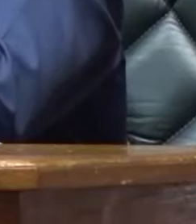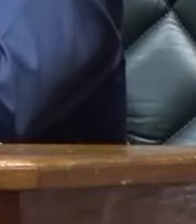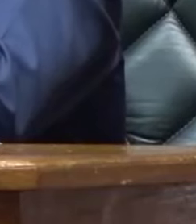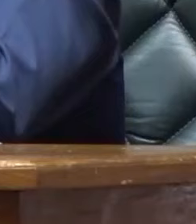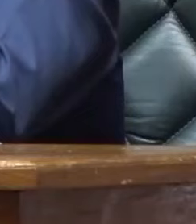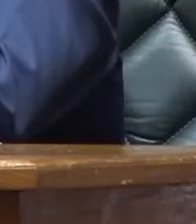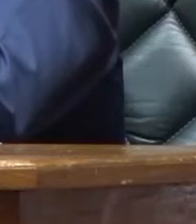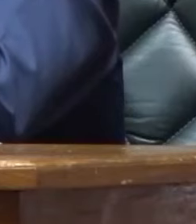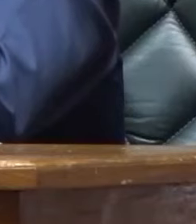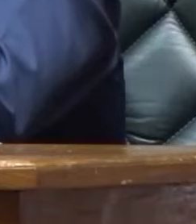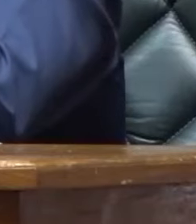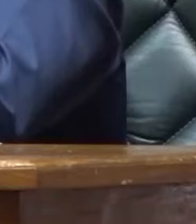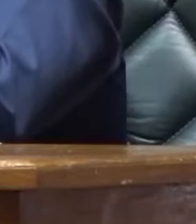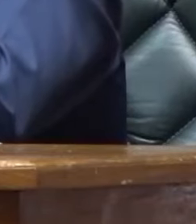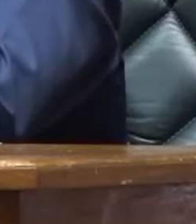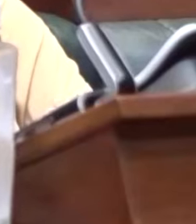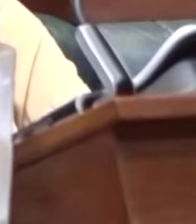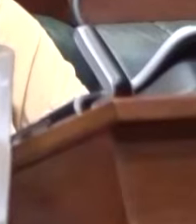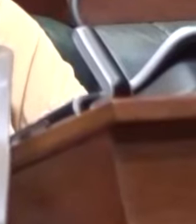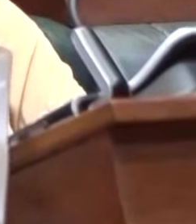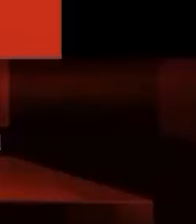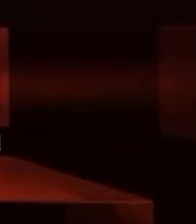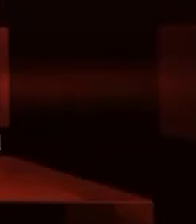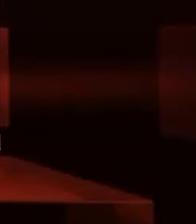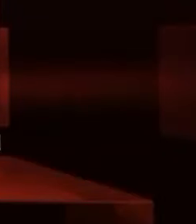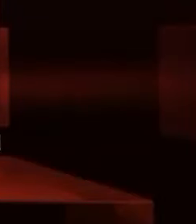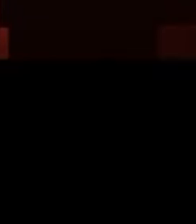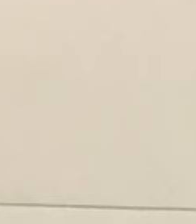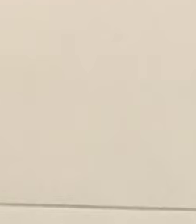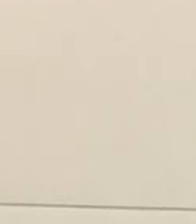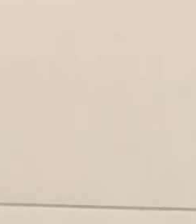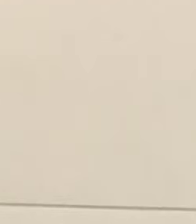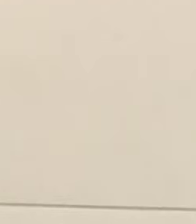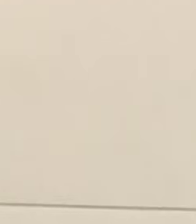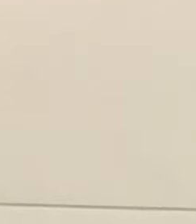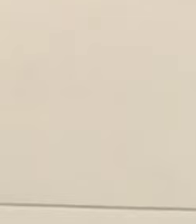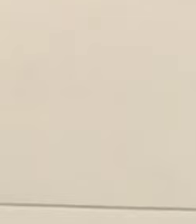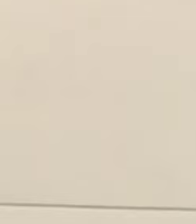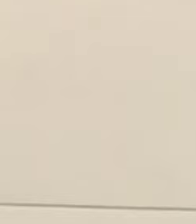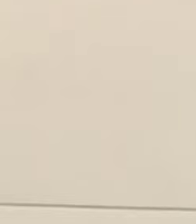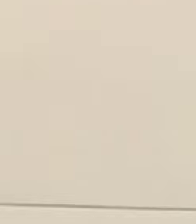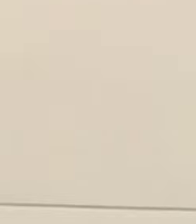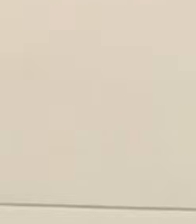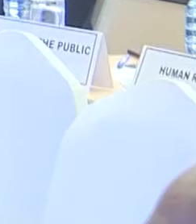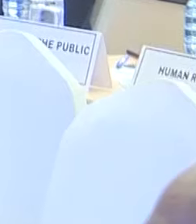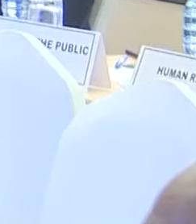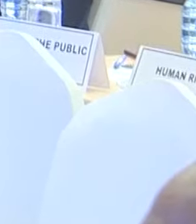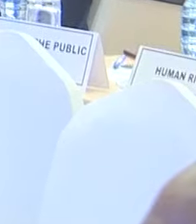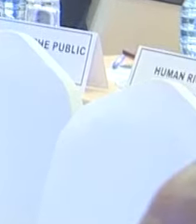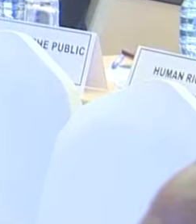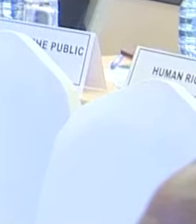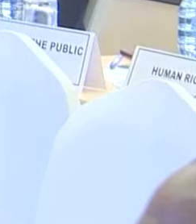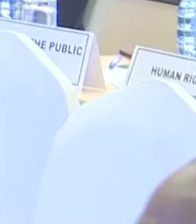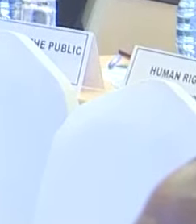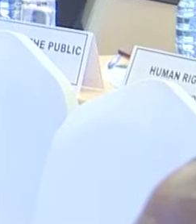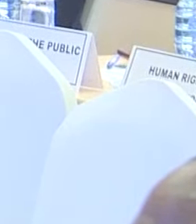Government of Burundi donates to Zambia. Secretary to the Cabinet calls for joint efforts in addressing impacts of